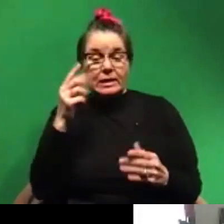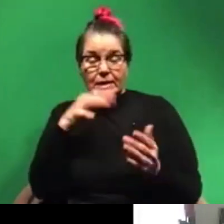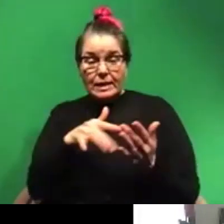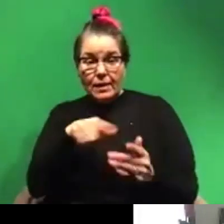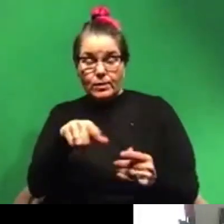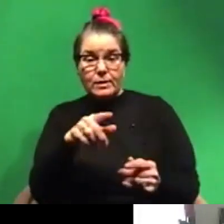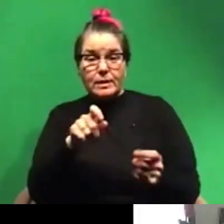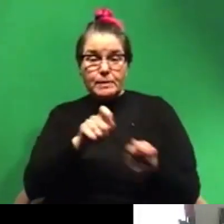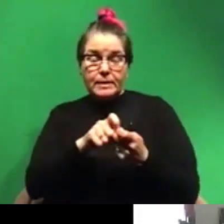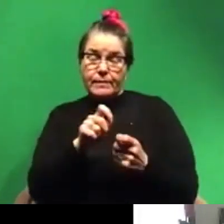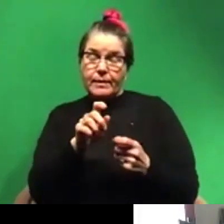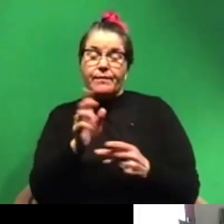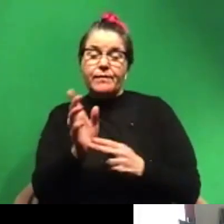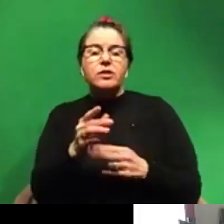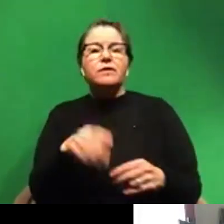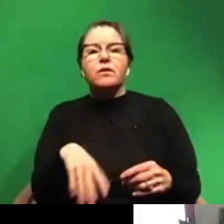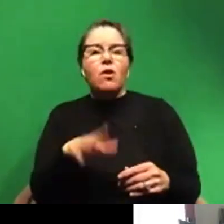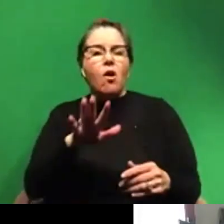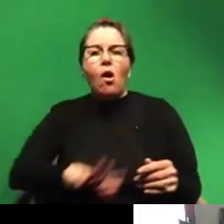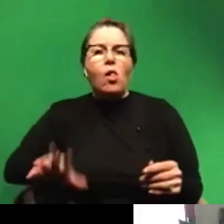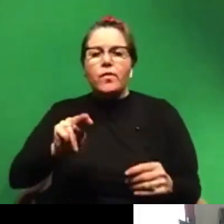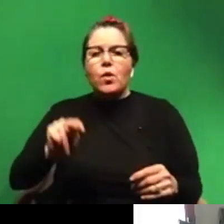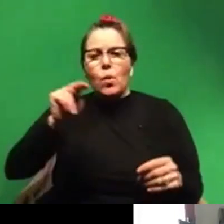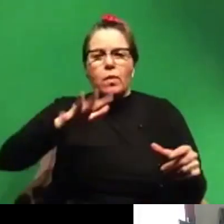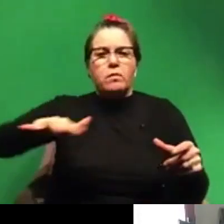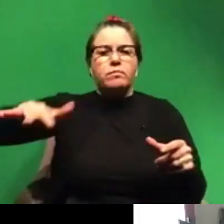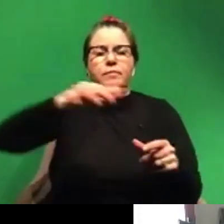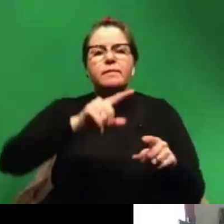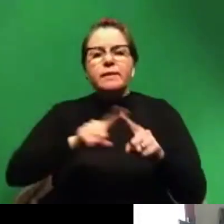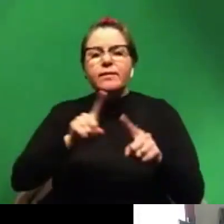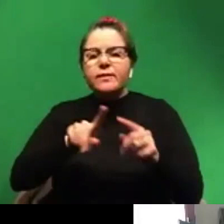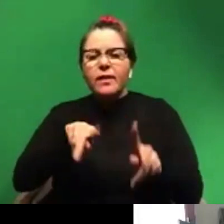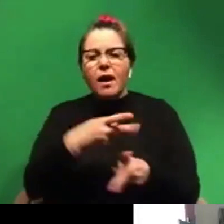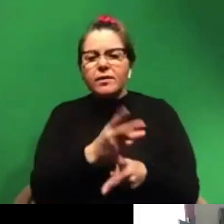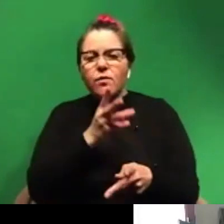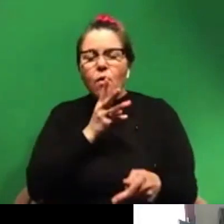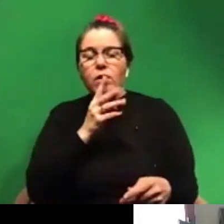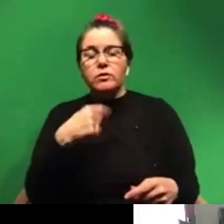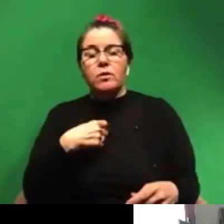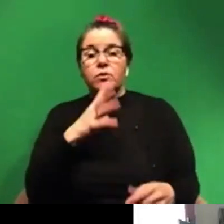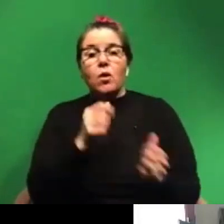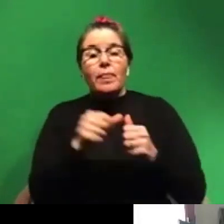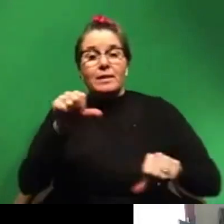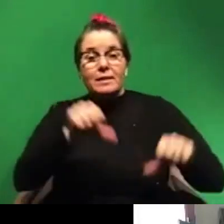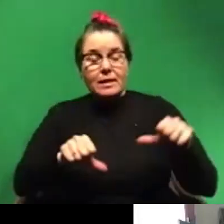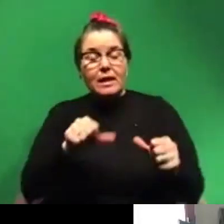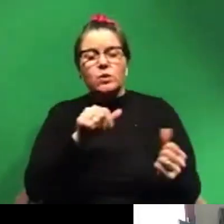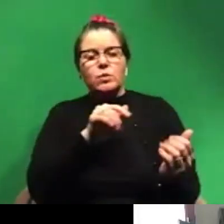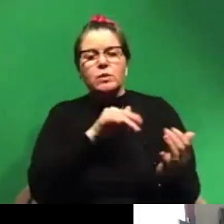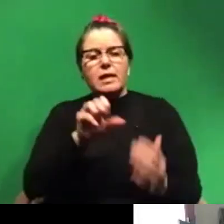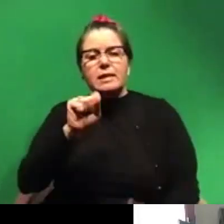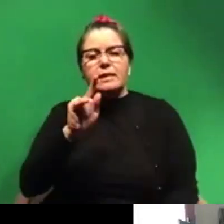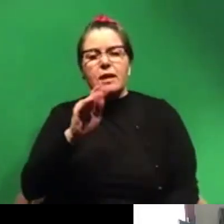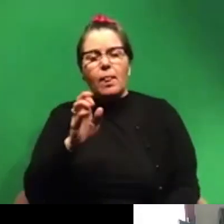they're found all over the northern hemisphere and they're in different bodies of water. So when I talk to scientists who study stickleback, I talk